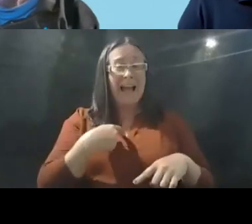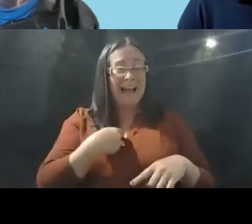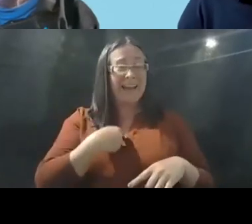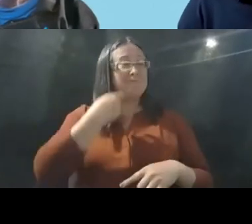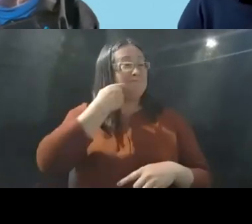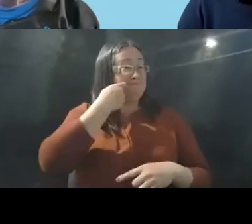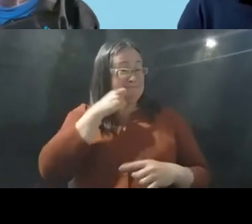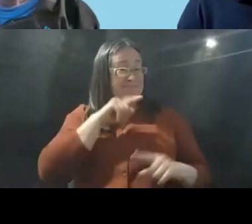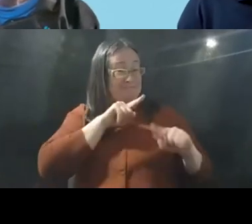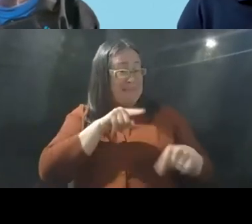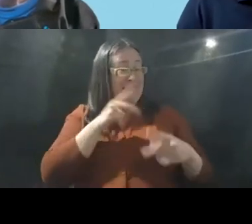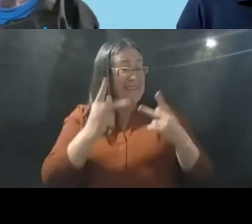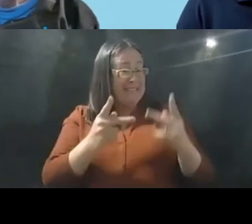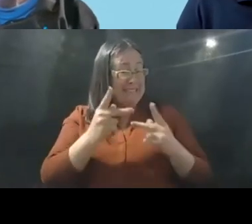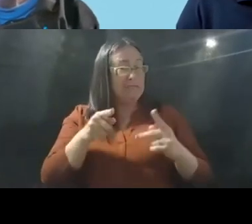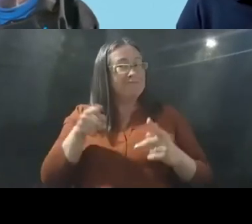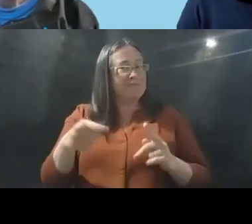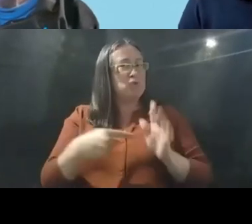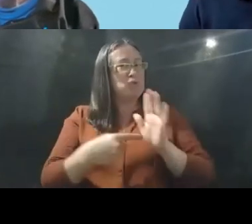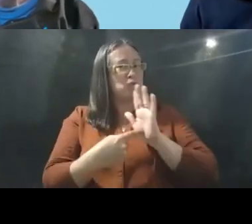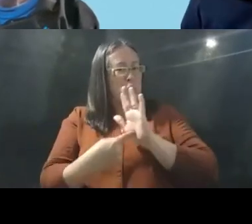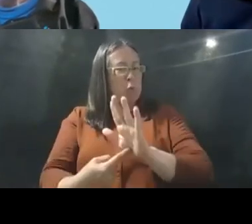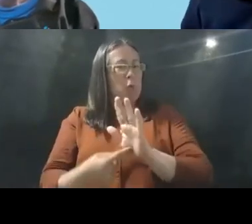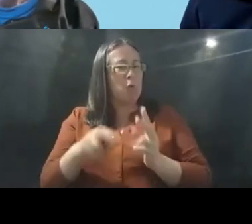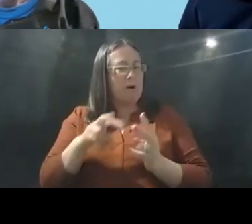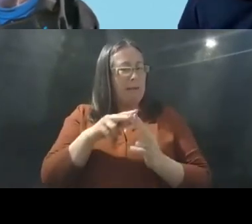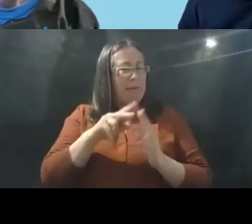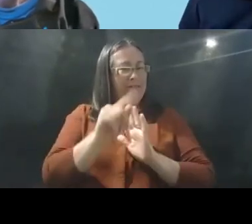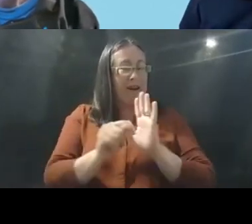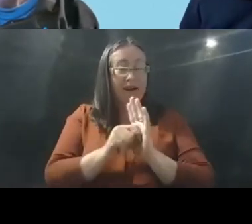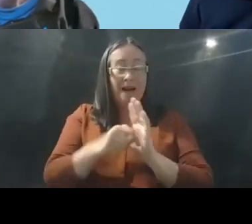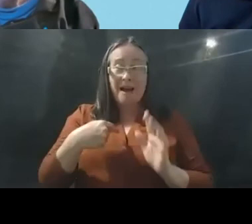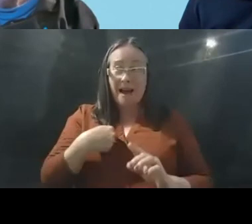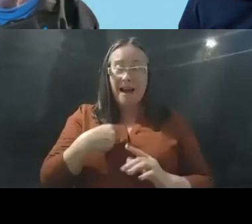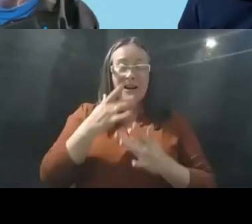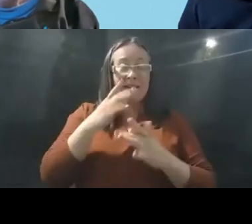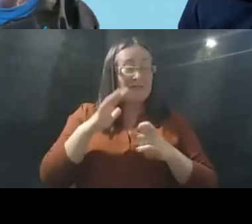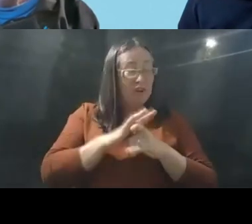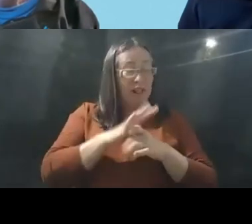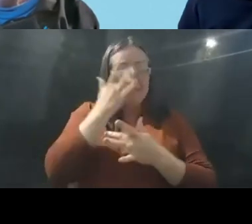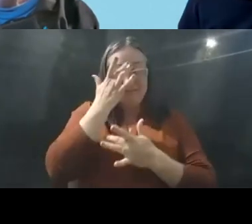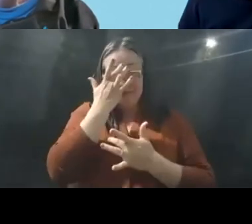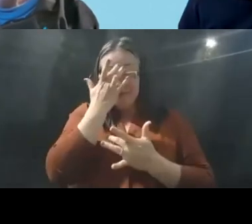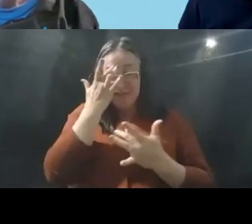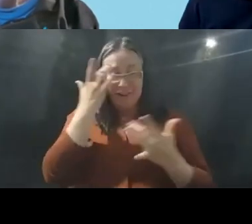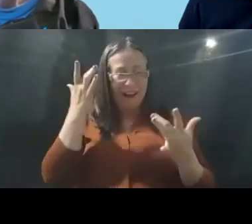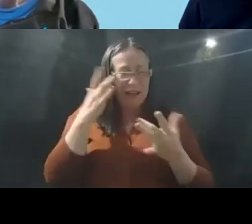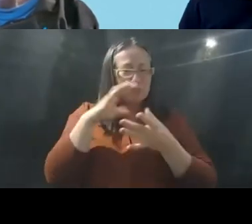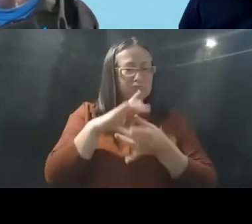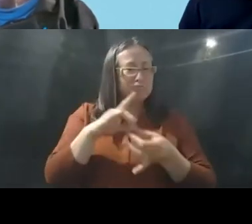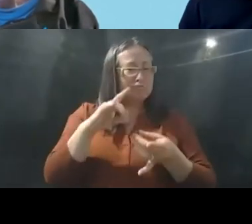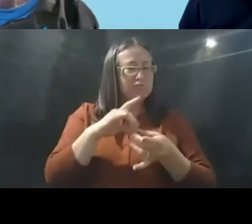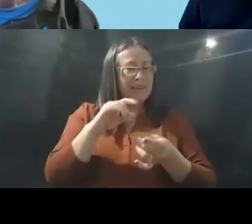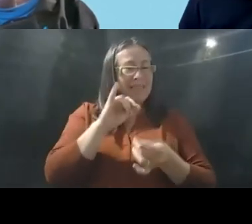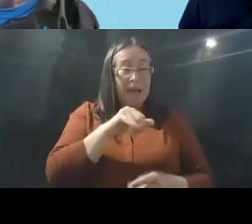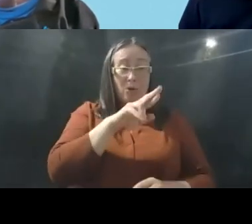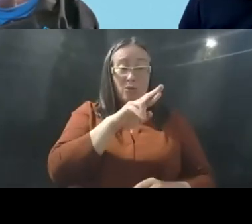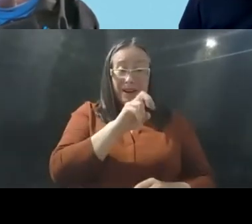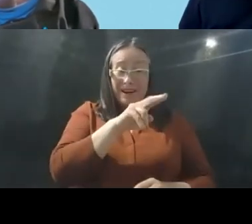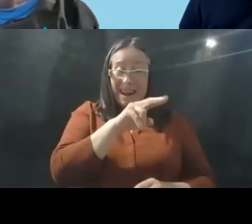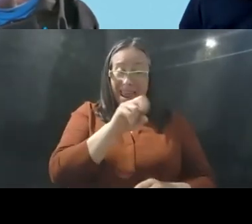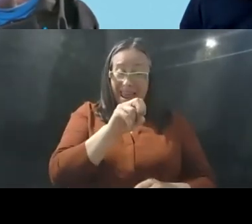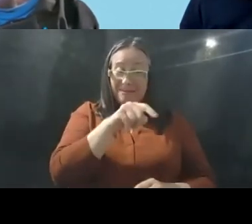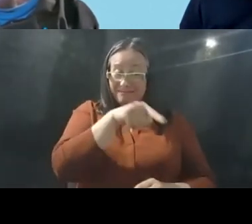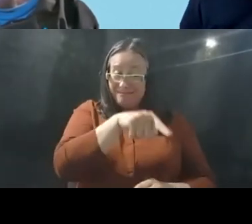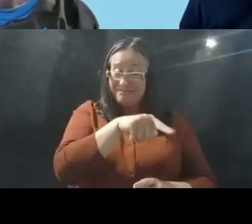day, she actually showed me a couple of videos of this. And I completely forgot to mention that Renee is actually developing her